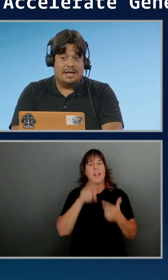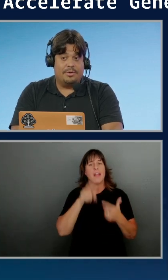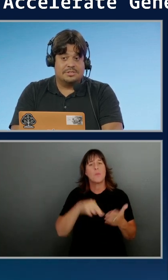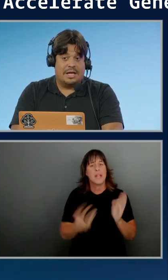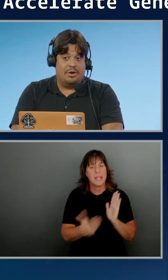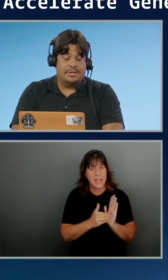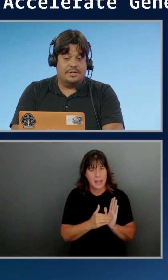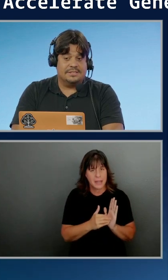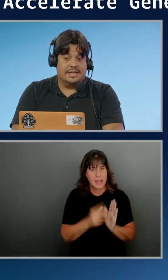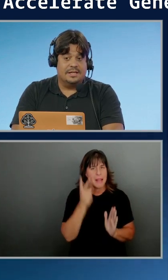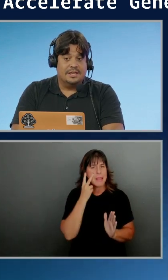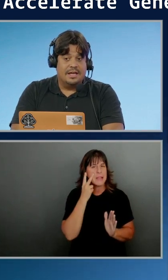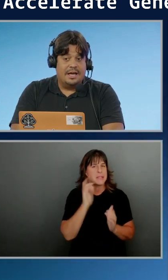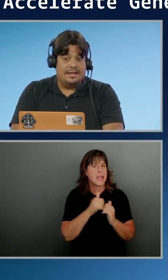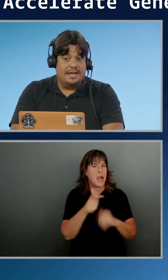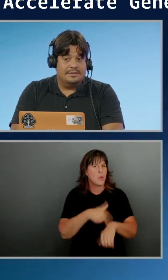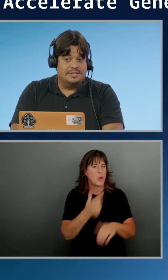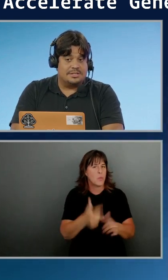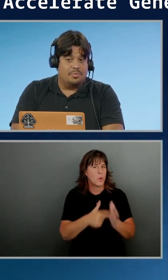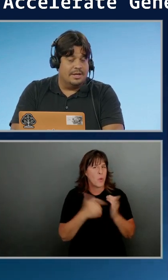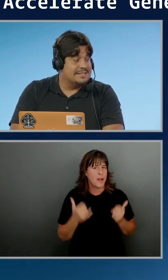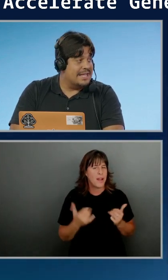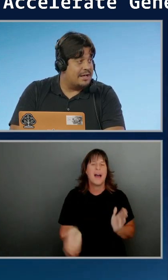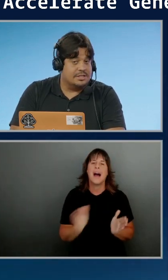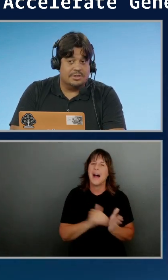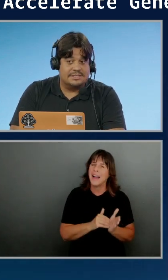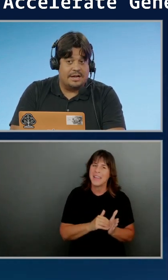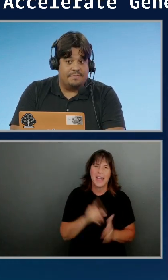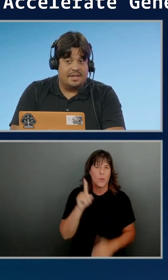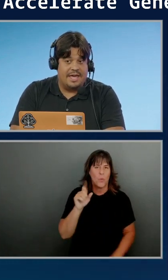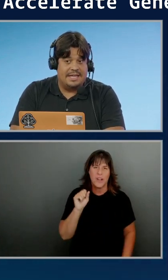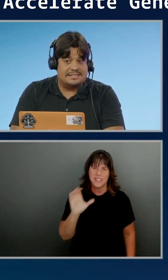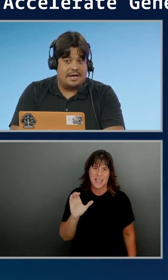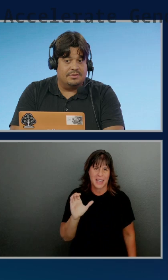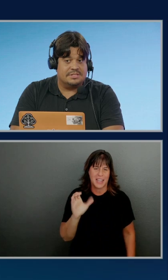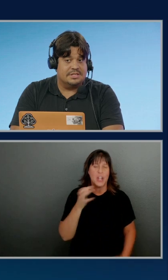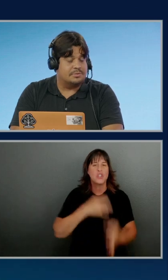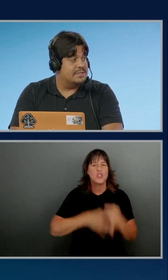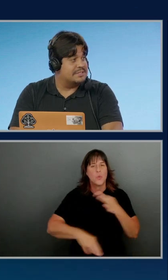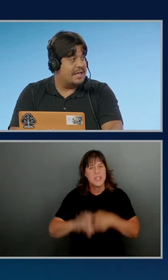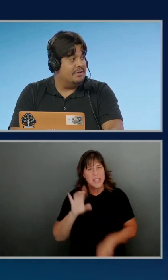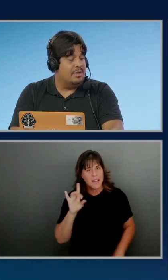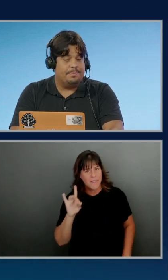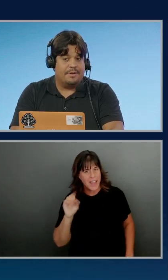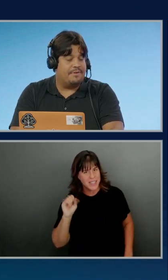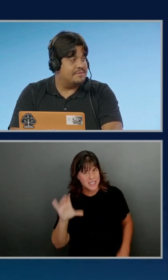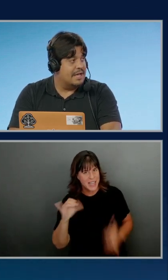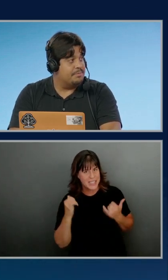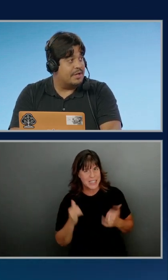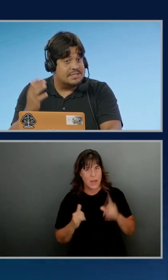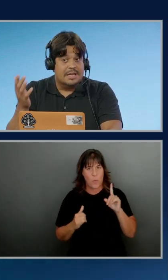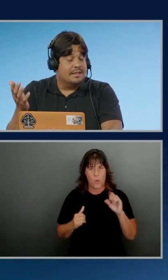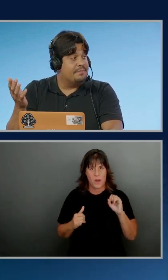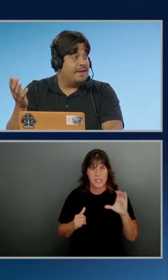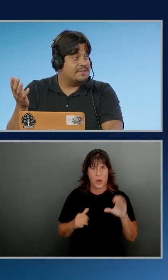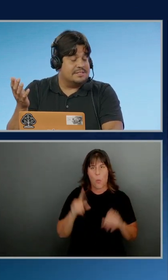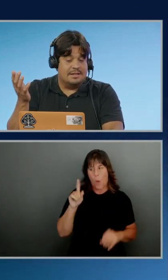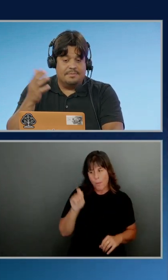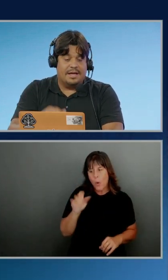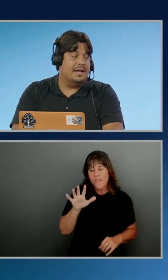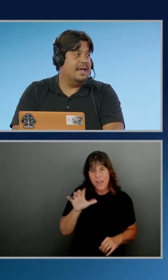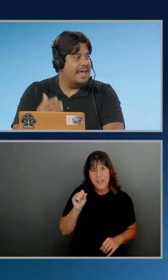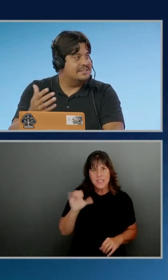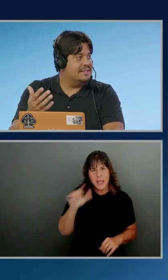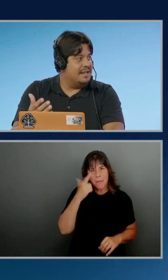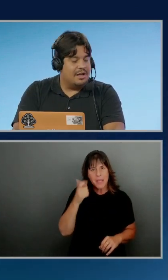Let's see how long it's going to take. Okay. Again, just 1 second. So instead of the 8 seconds, it's just 1 second, 1.5 seconds, because the file